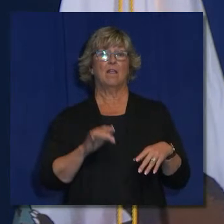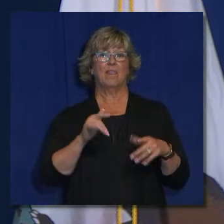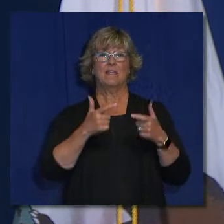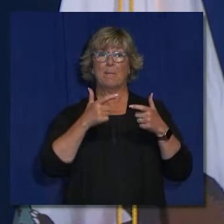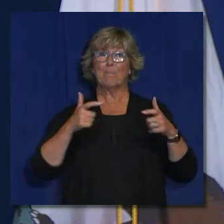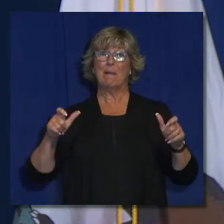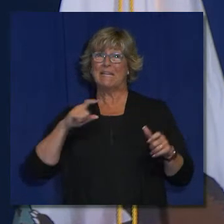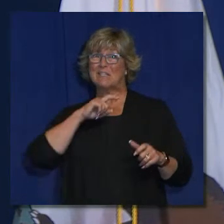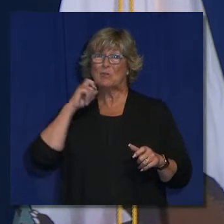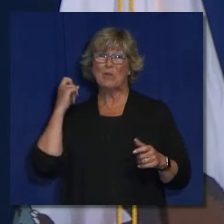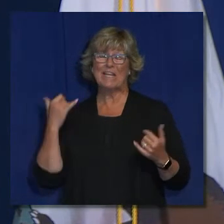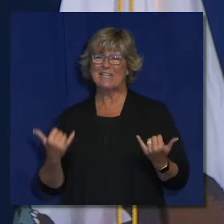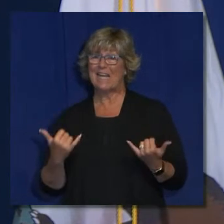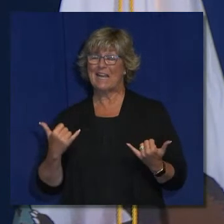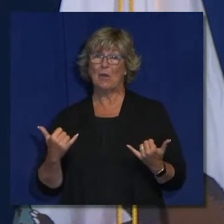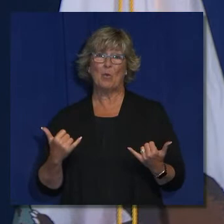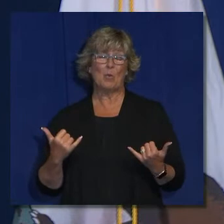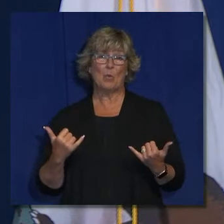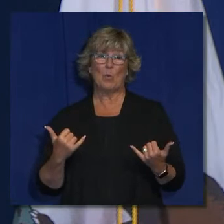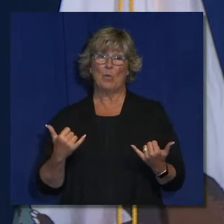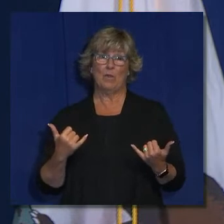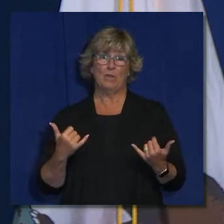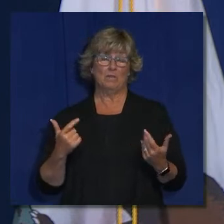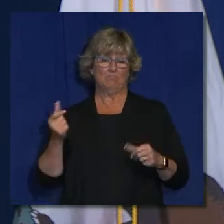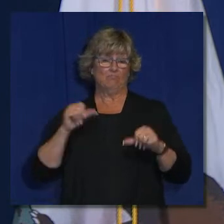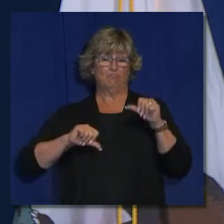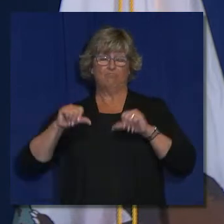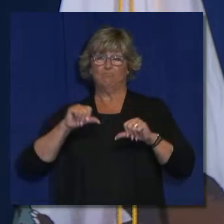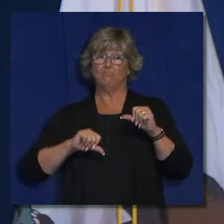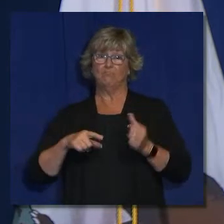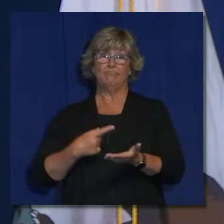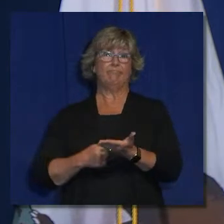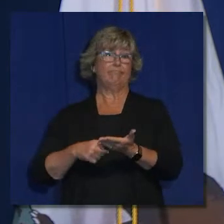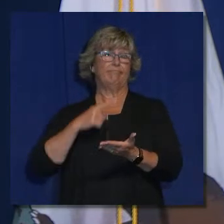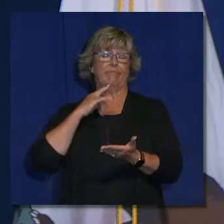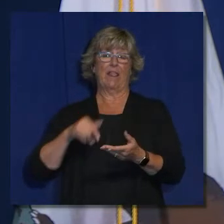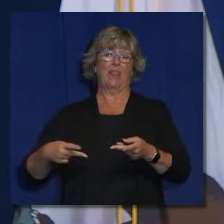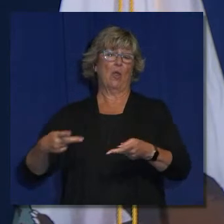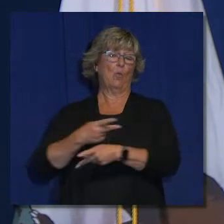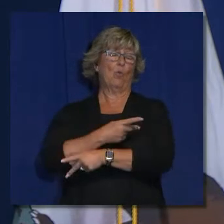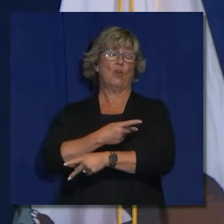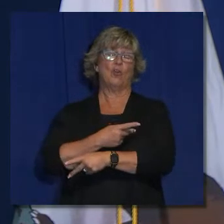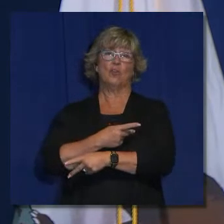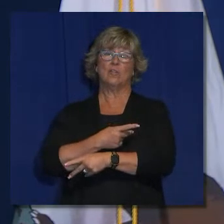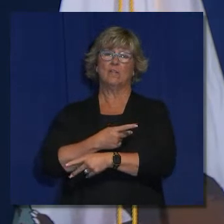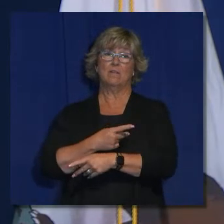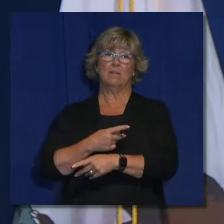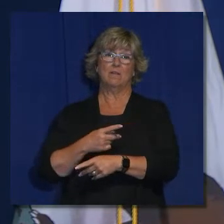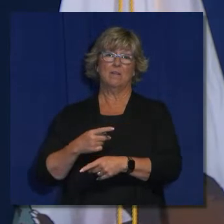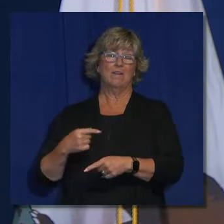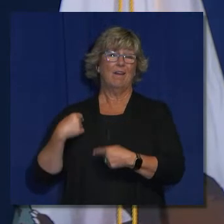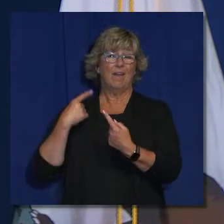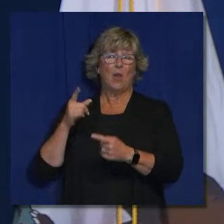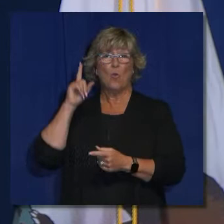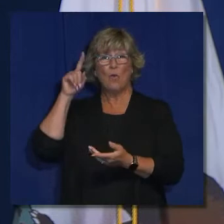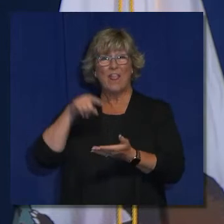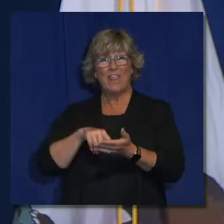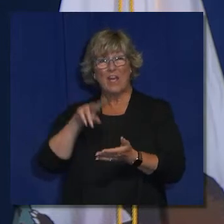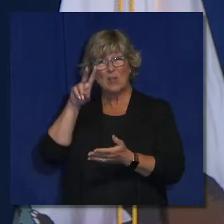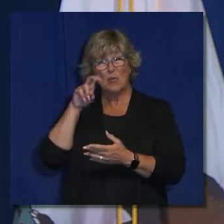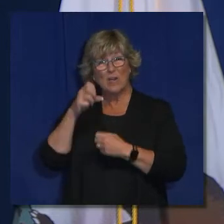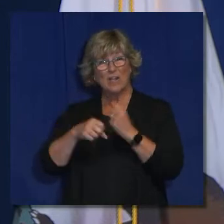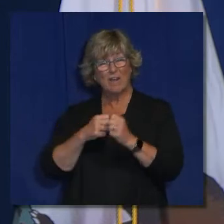drought. Arguably, scientists argue that it's the most significant in 1,200 years of human